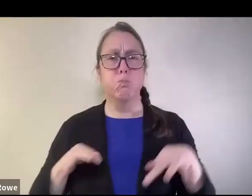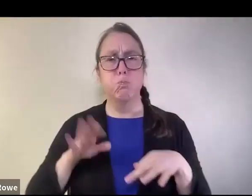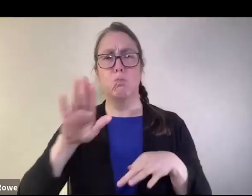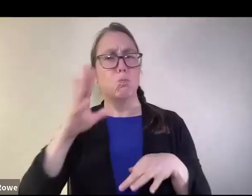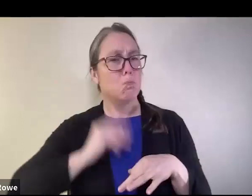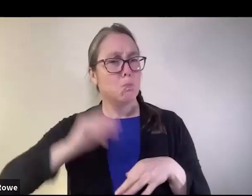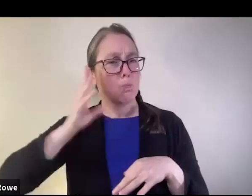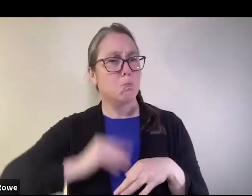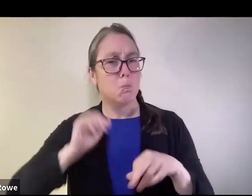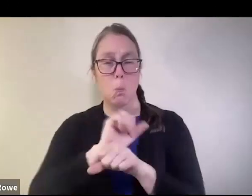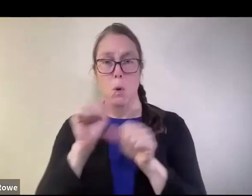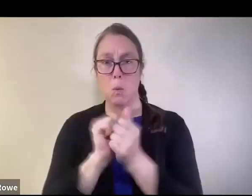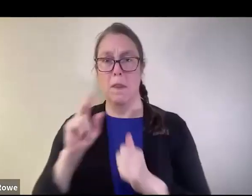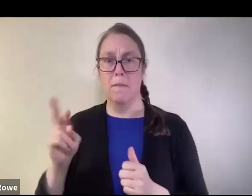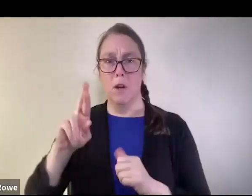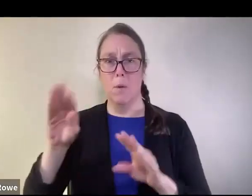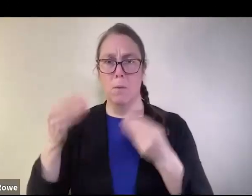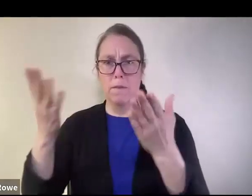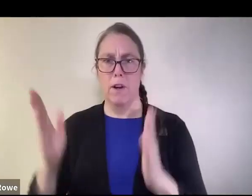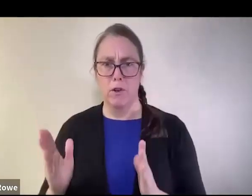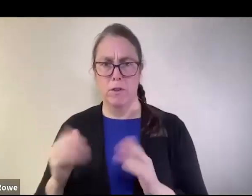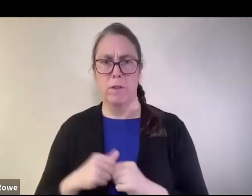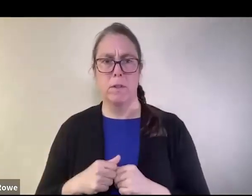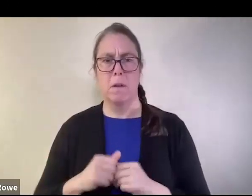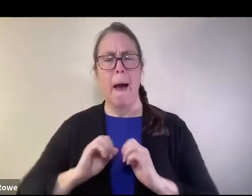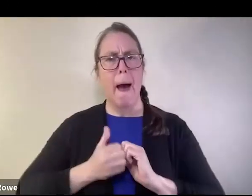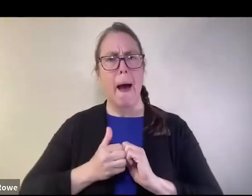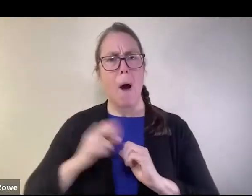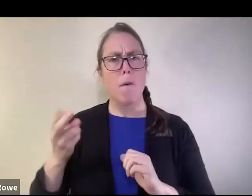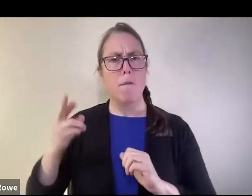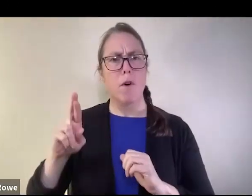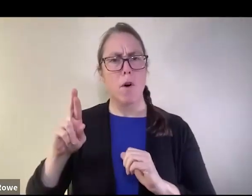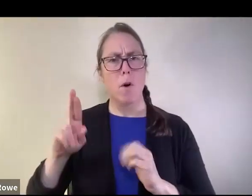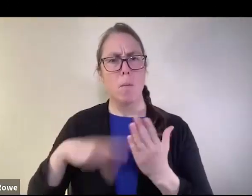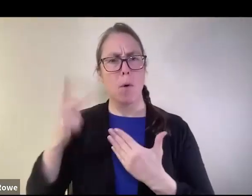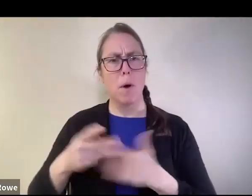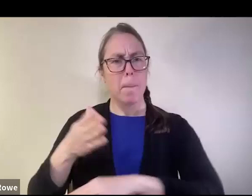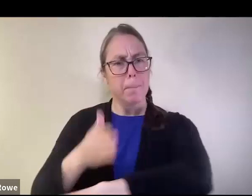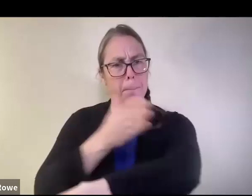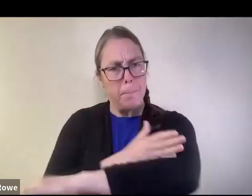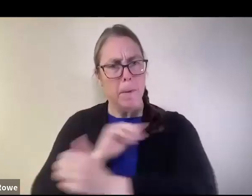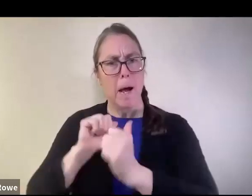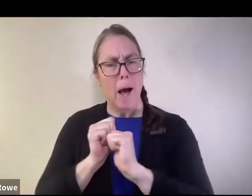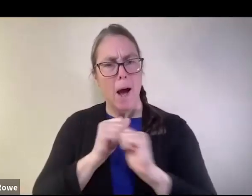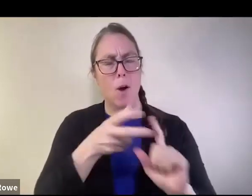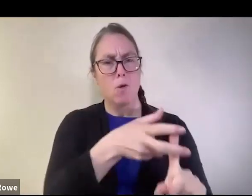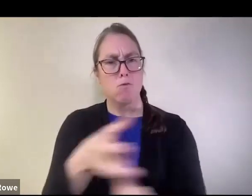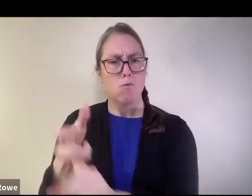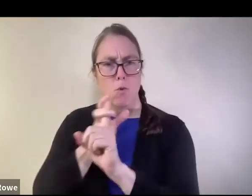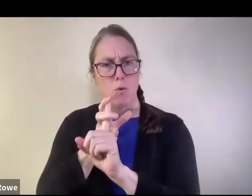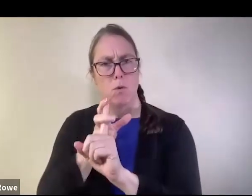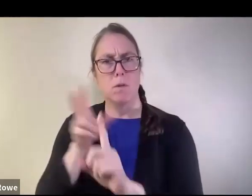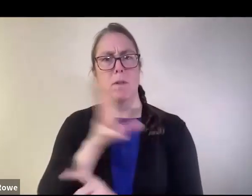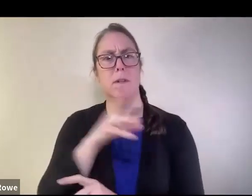experiences working with VR providers. How can the VR program improve